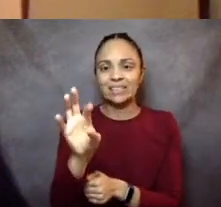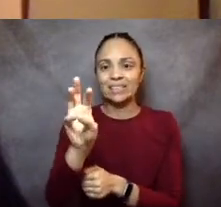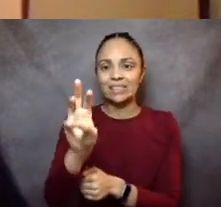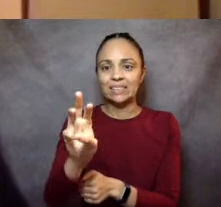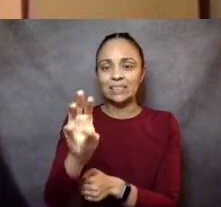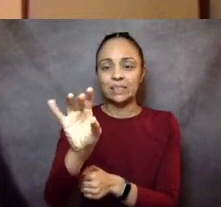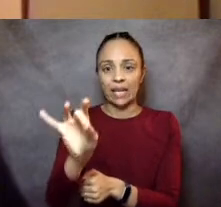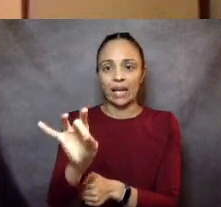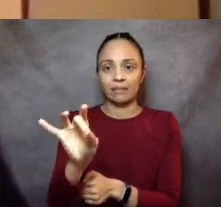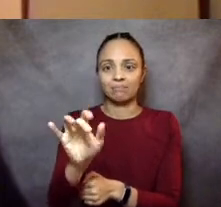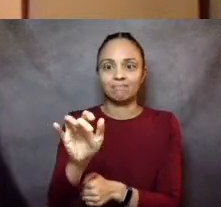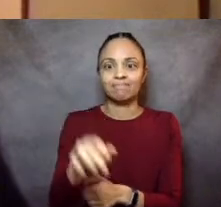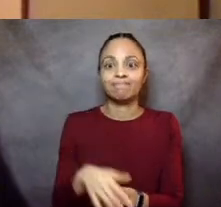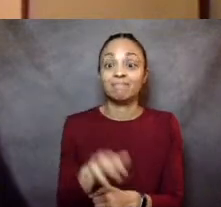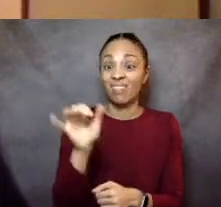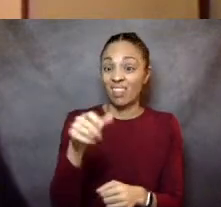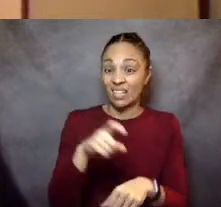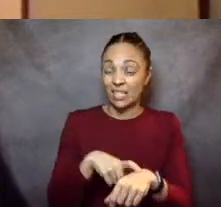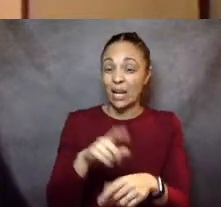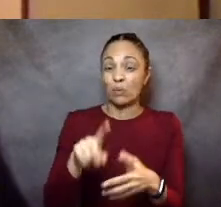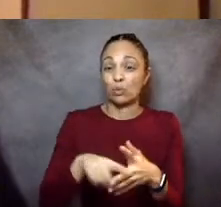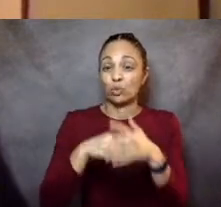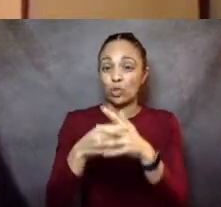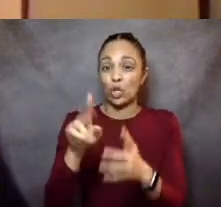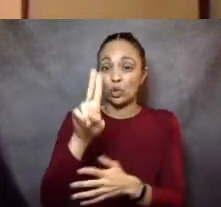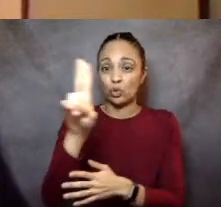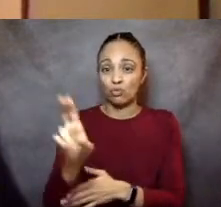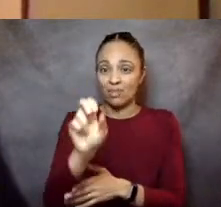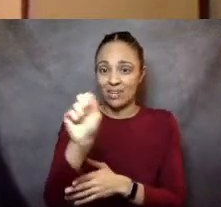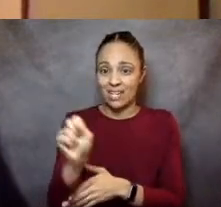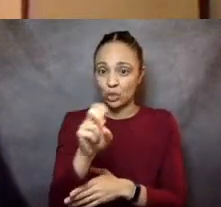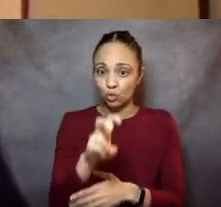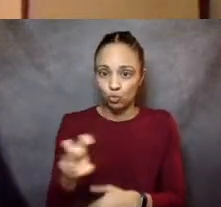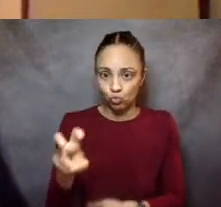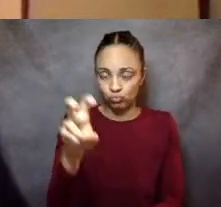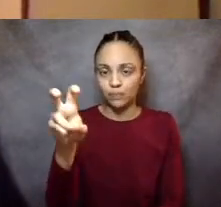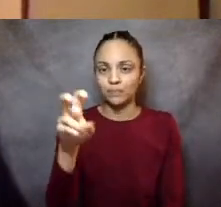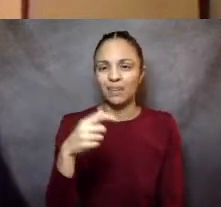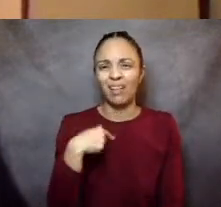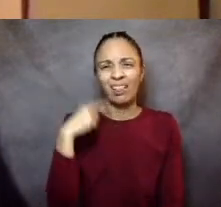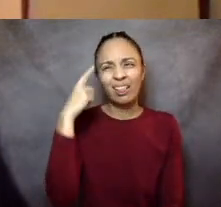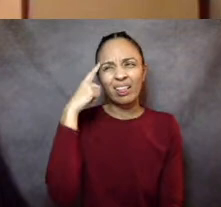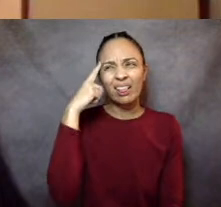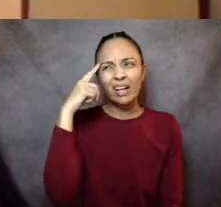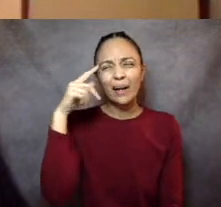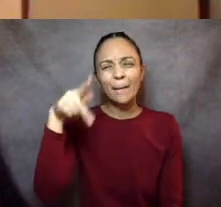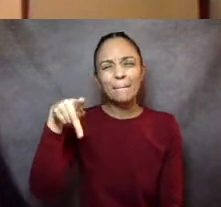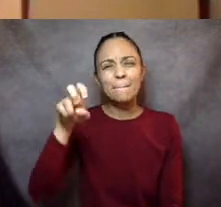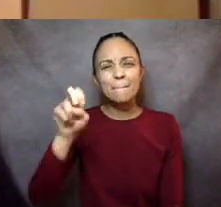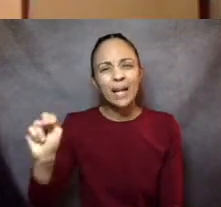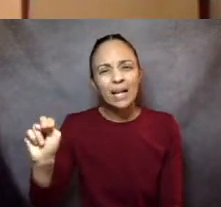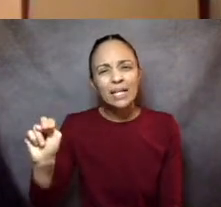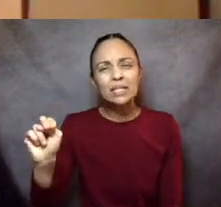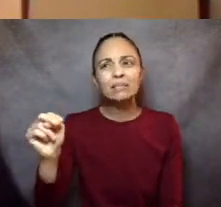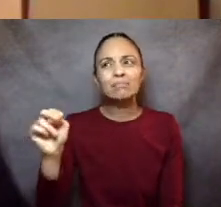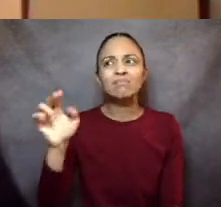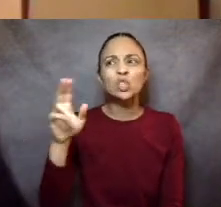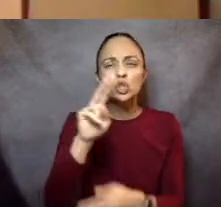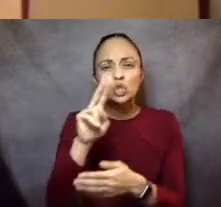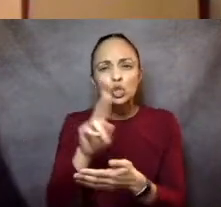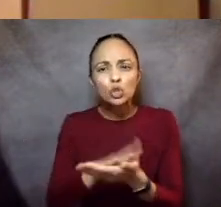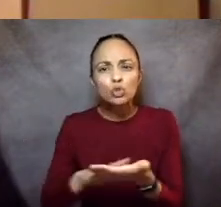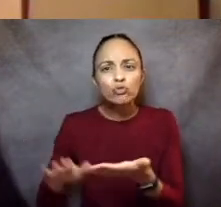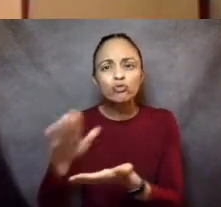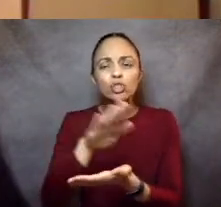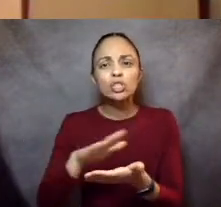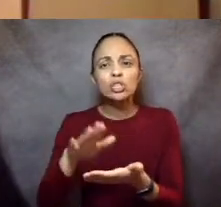United States tour, and we were, I believe, in Pennsylvania, I'm a university there, and it was the